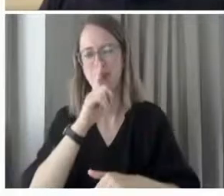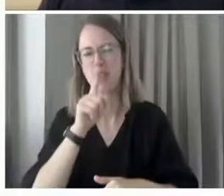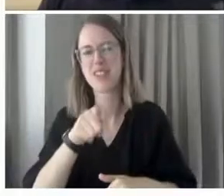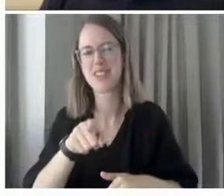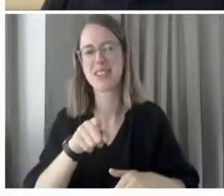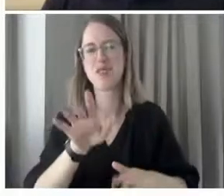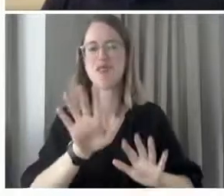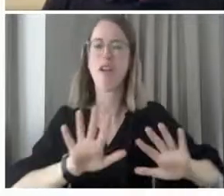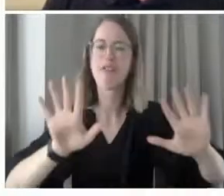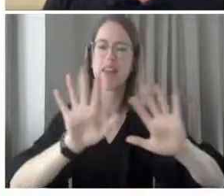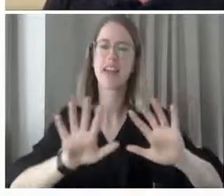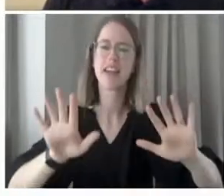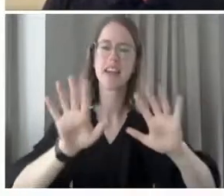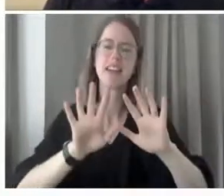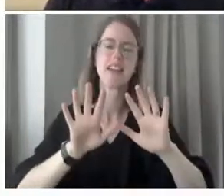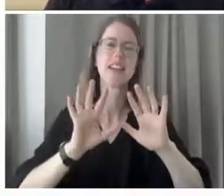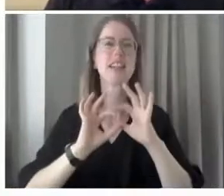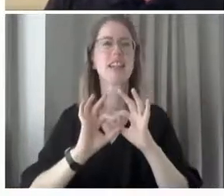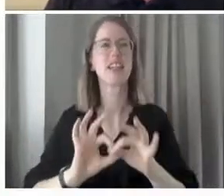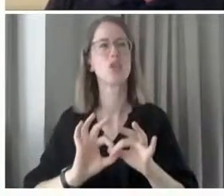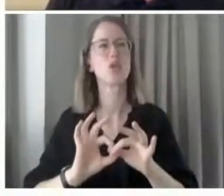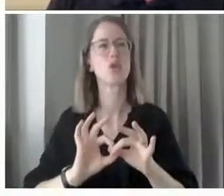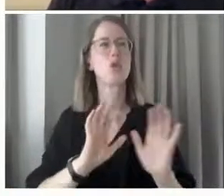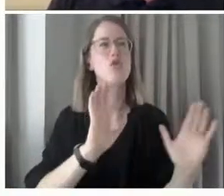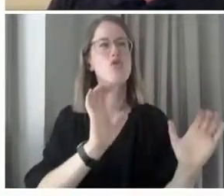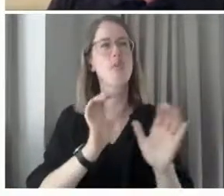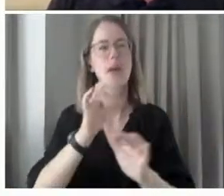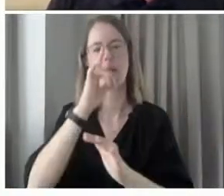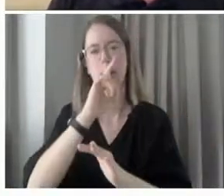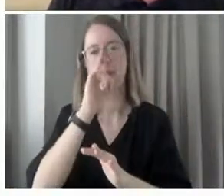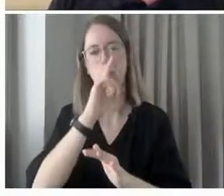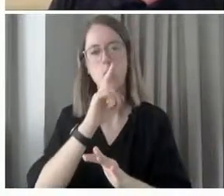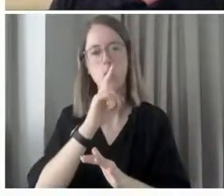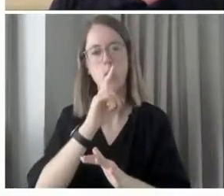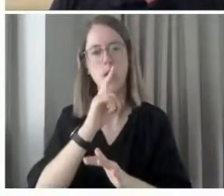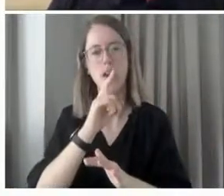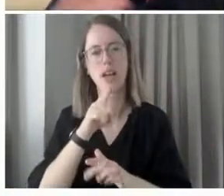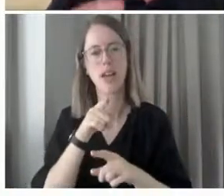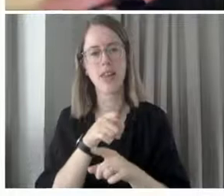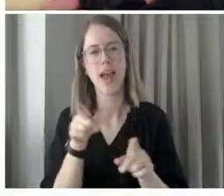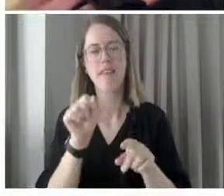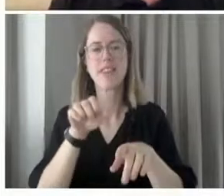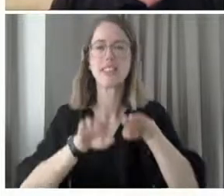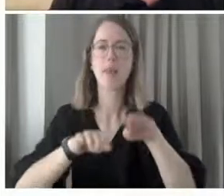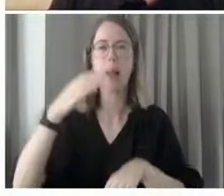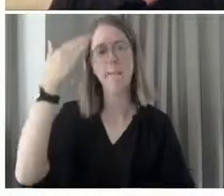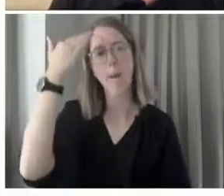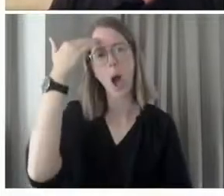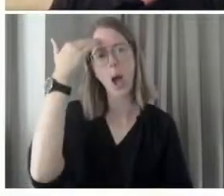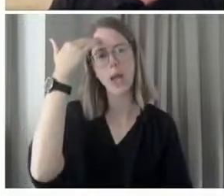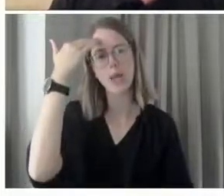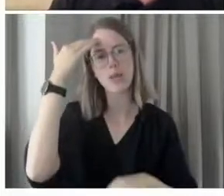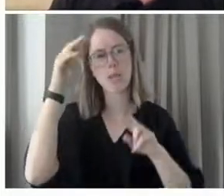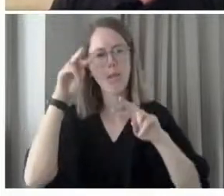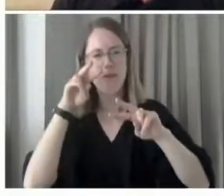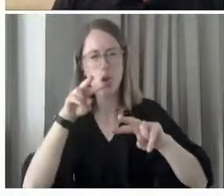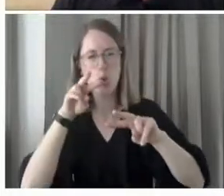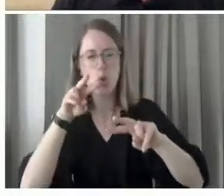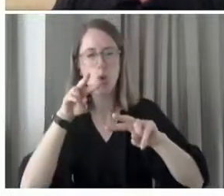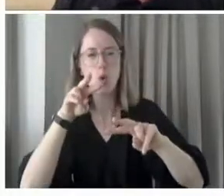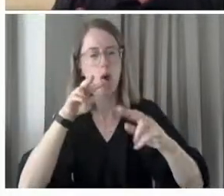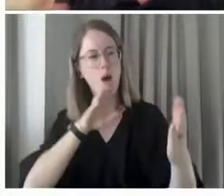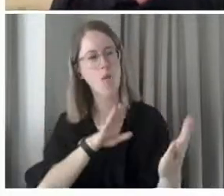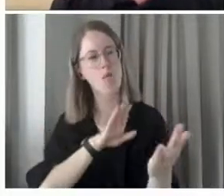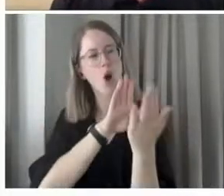really about grouping people together who have a similar mindset, who approach arts and culture